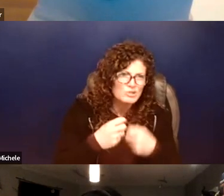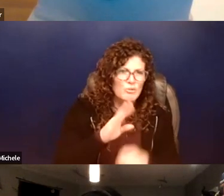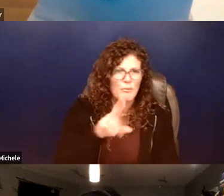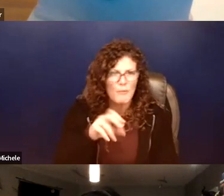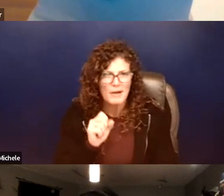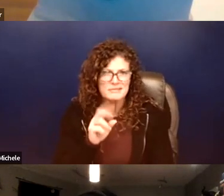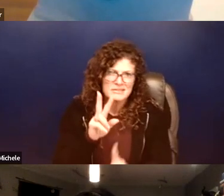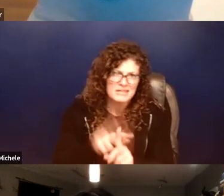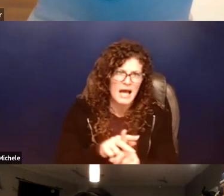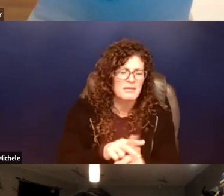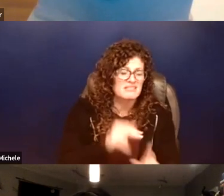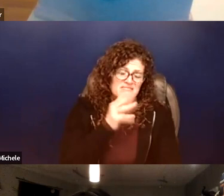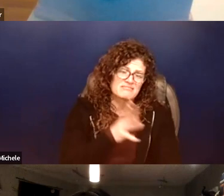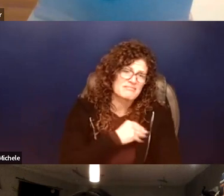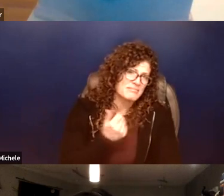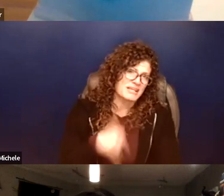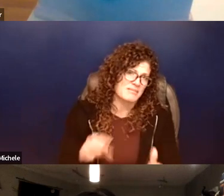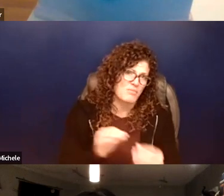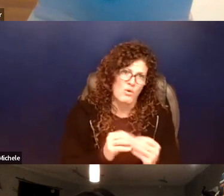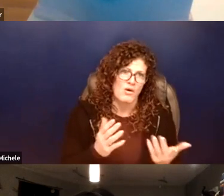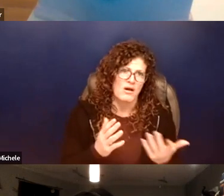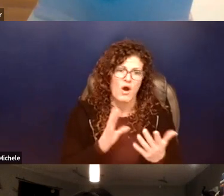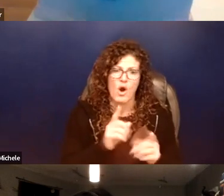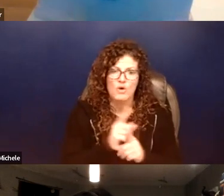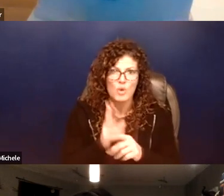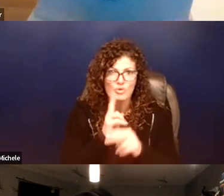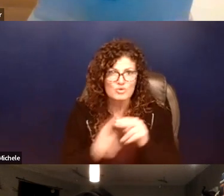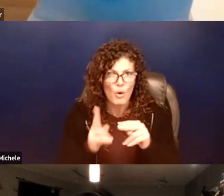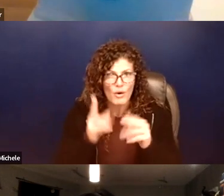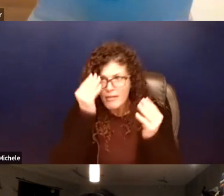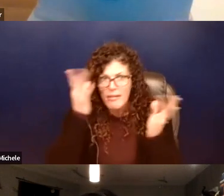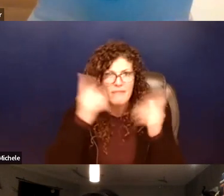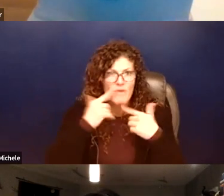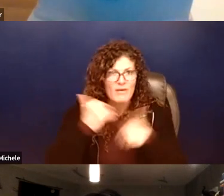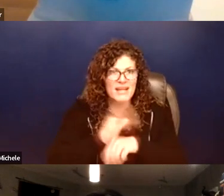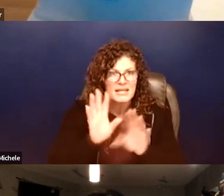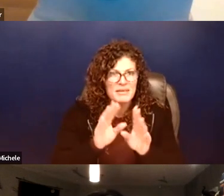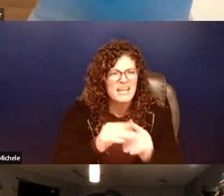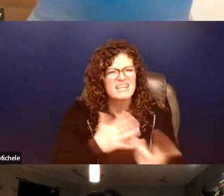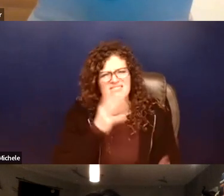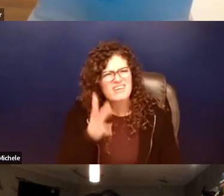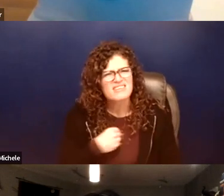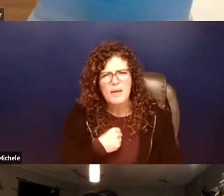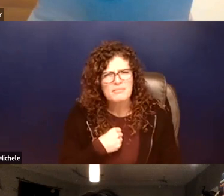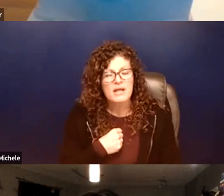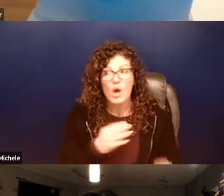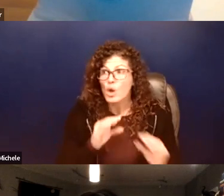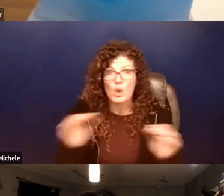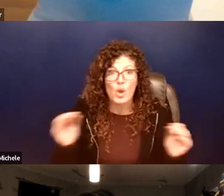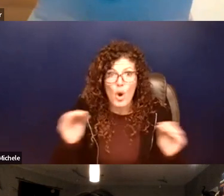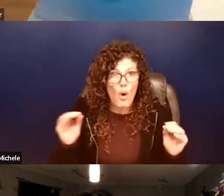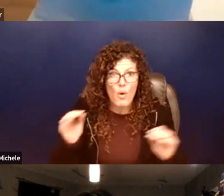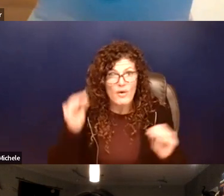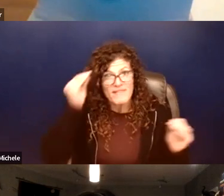are unacceptable, as is the short notice for tonight. Short or no notice for public hearings have been a